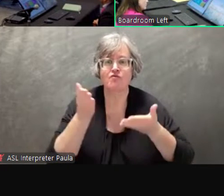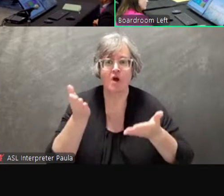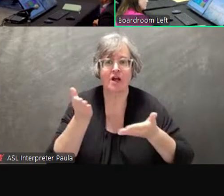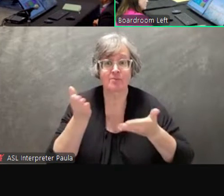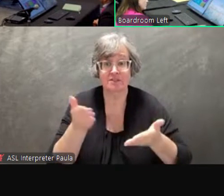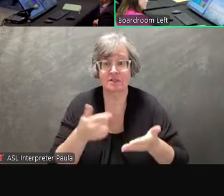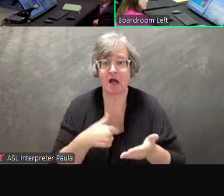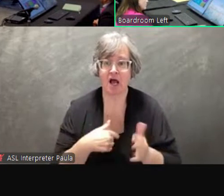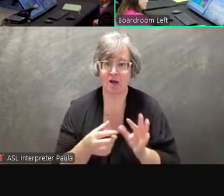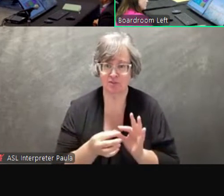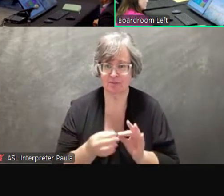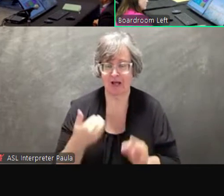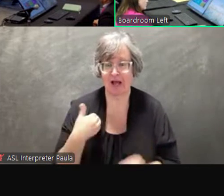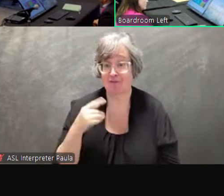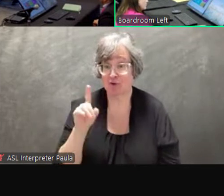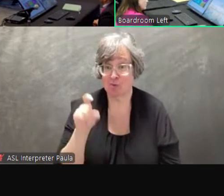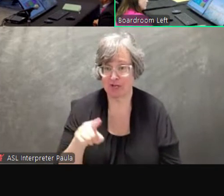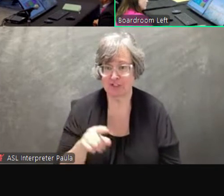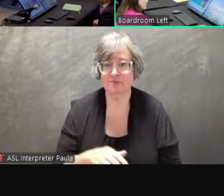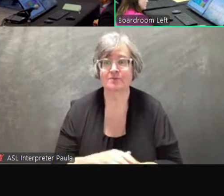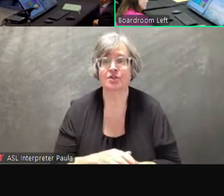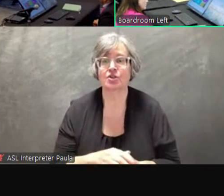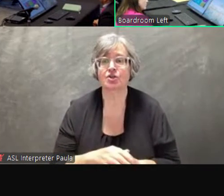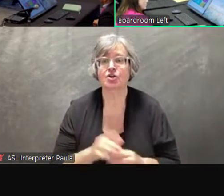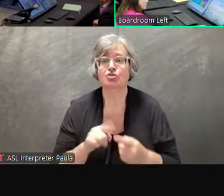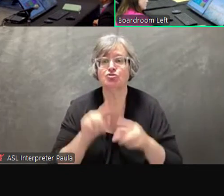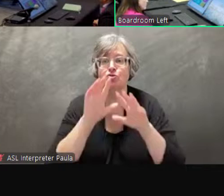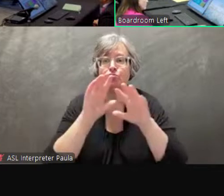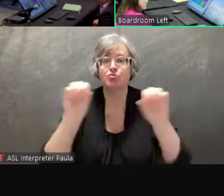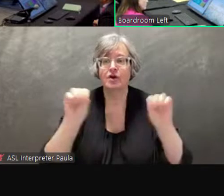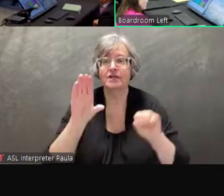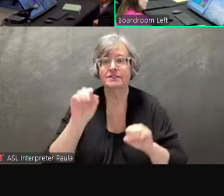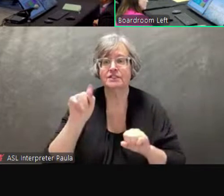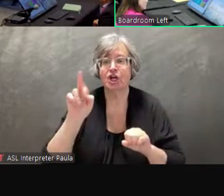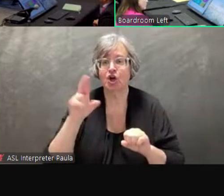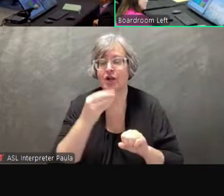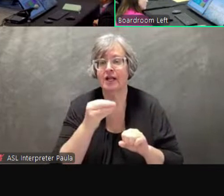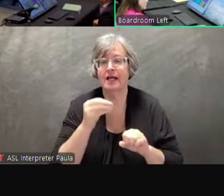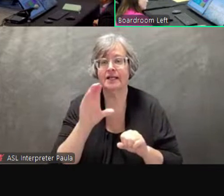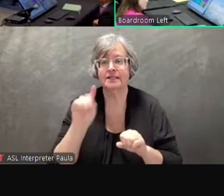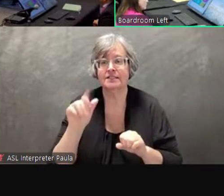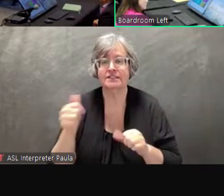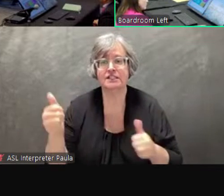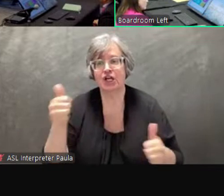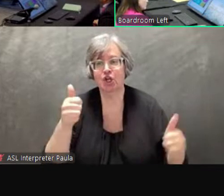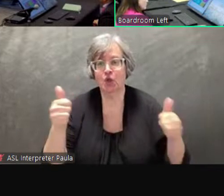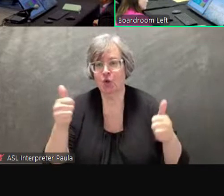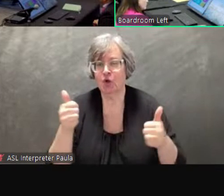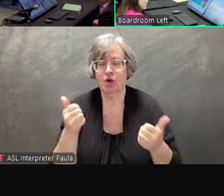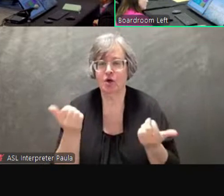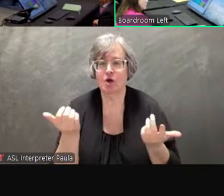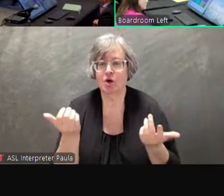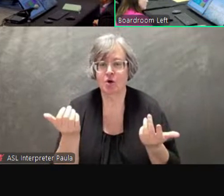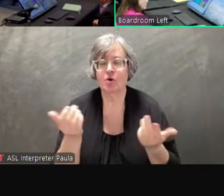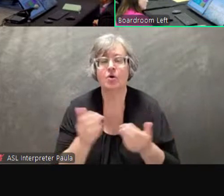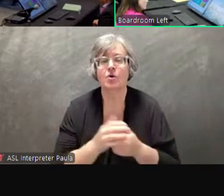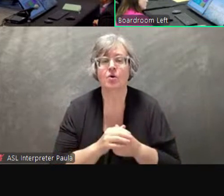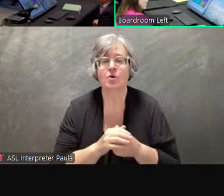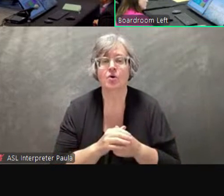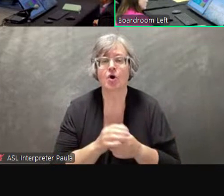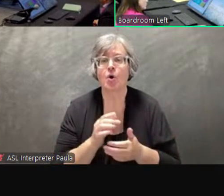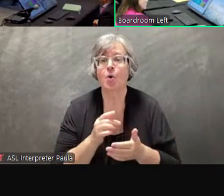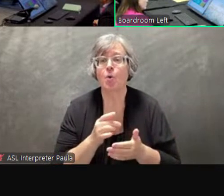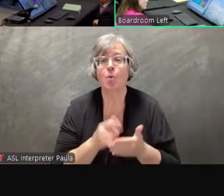I have a question to President Carter and CTA leadership. And the question is, what would it take to